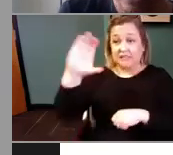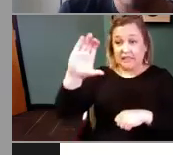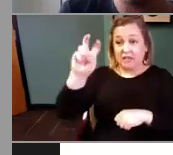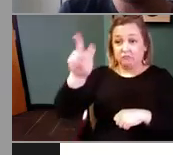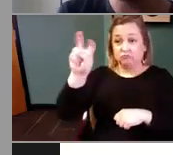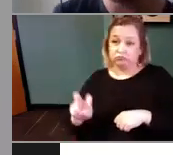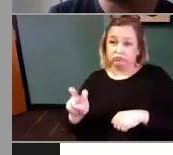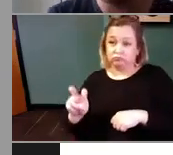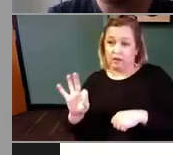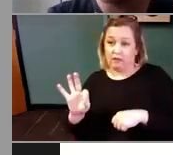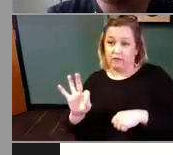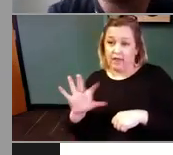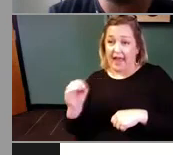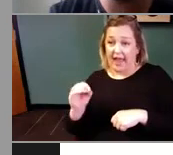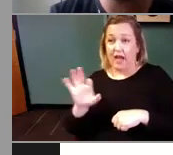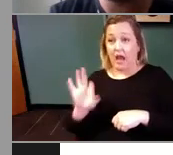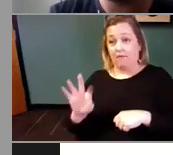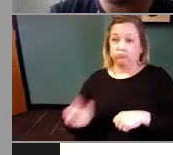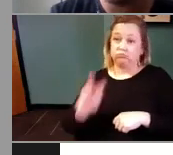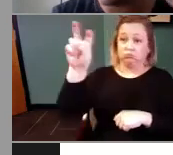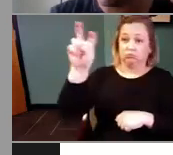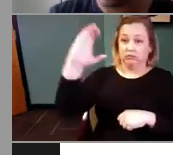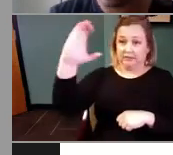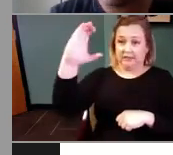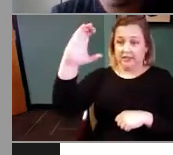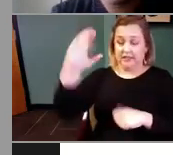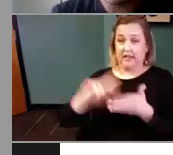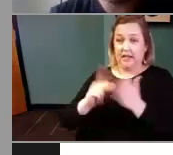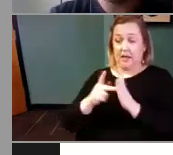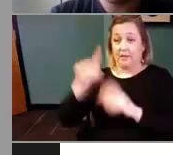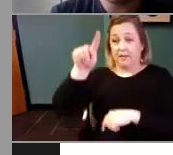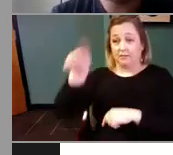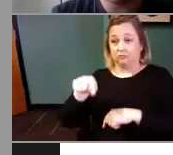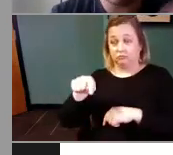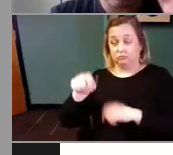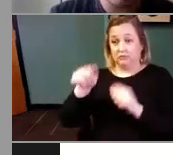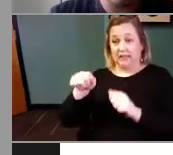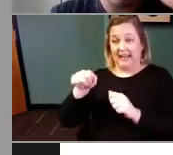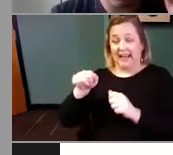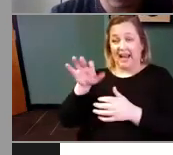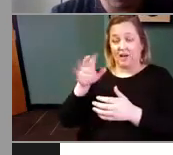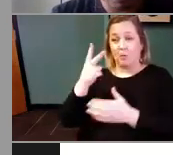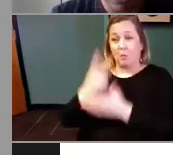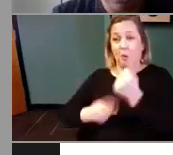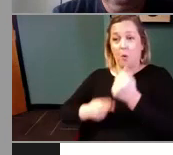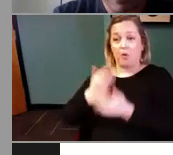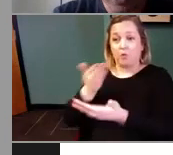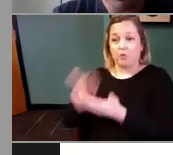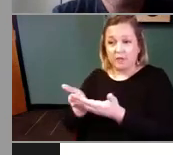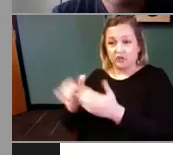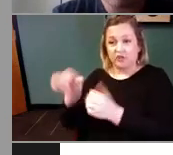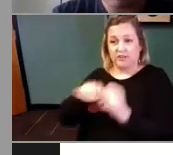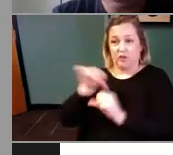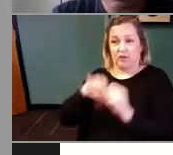entire two set of nodes becomes a strongly connected component, right? For example, take the more bigger graph